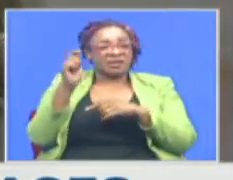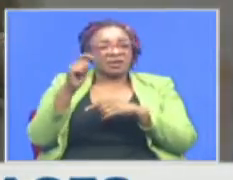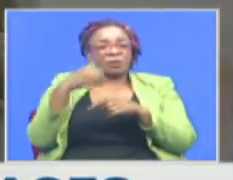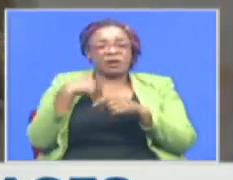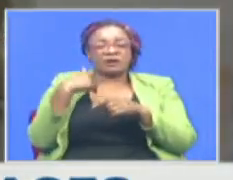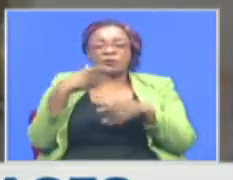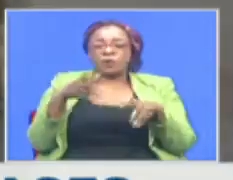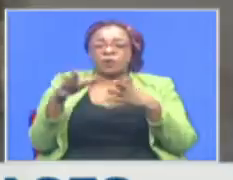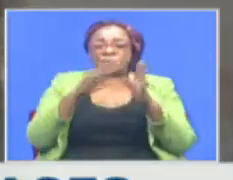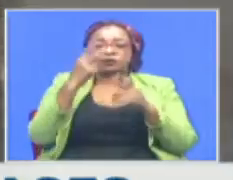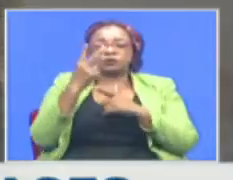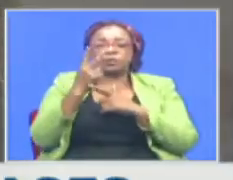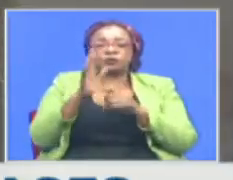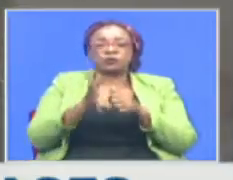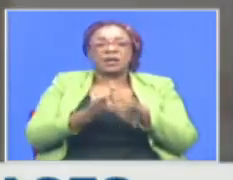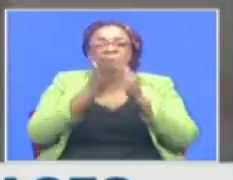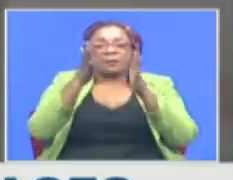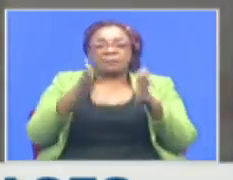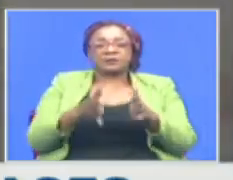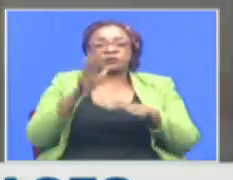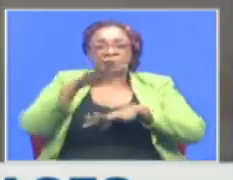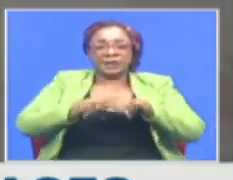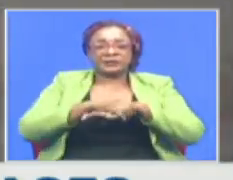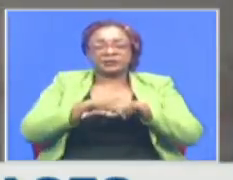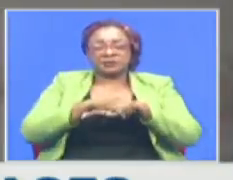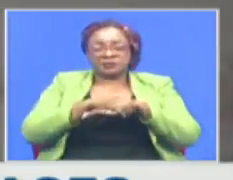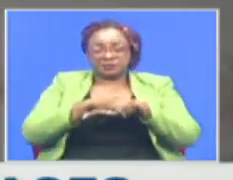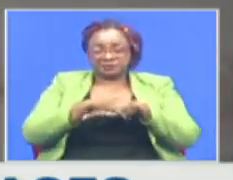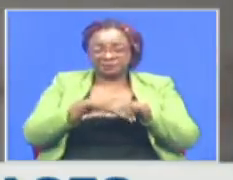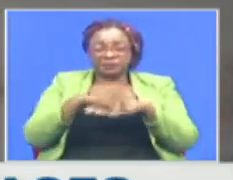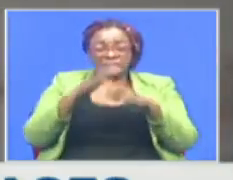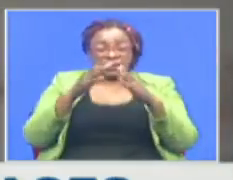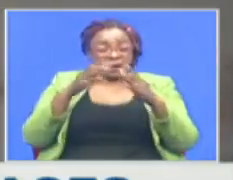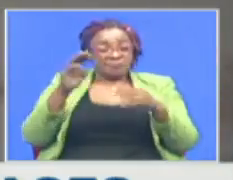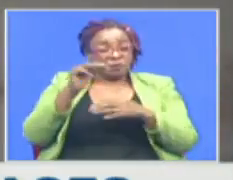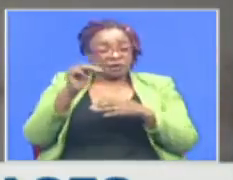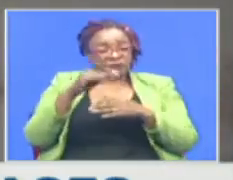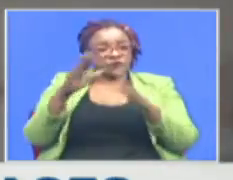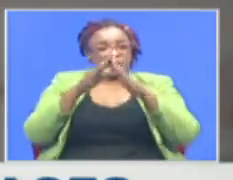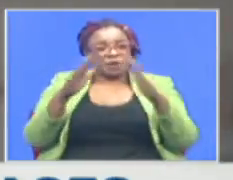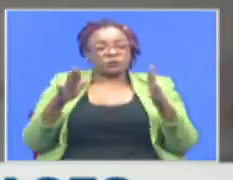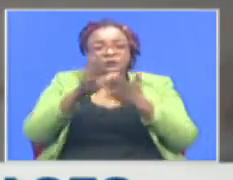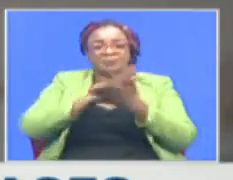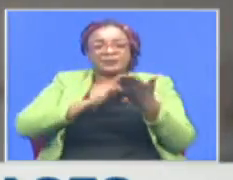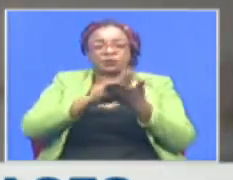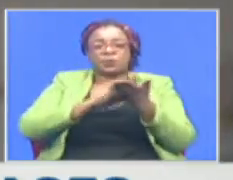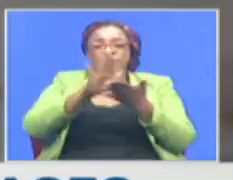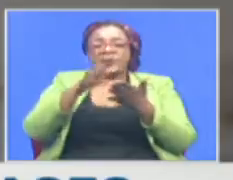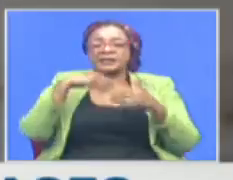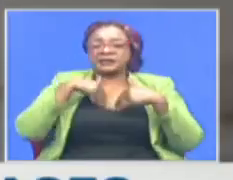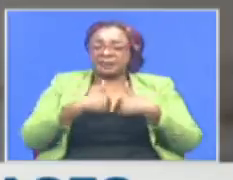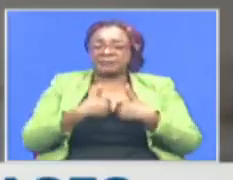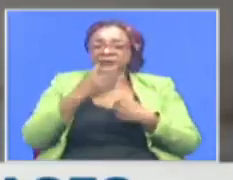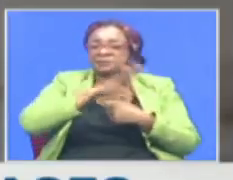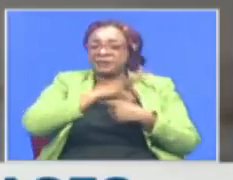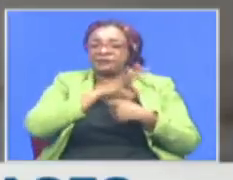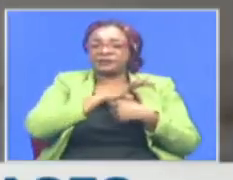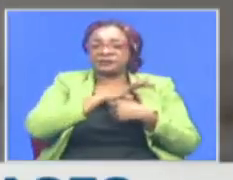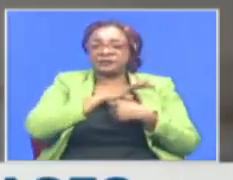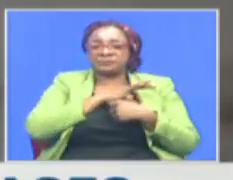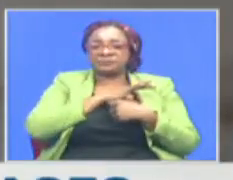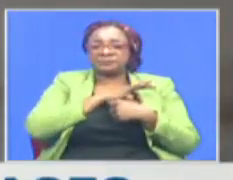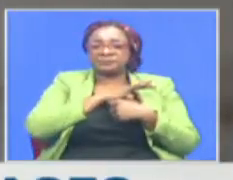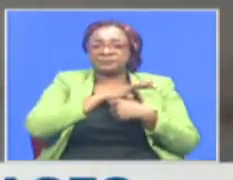two ways to help one secure a mortgage for a residential house based on their accrued retirement benefits.